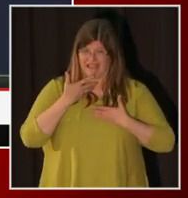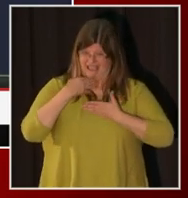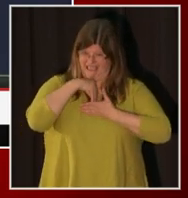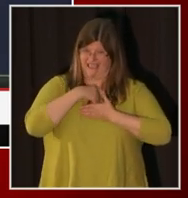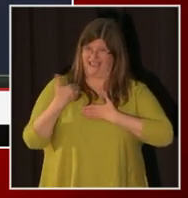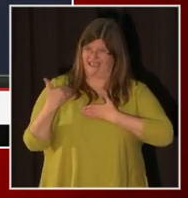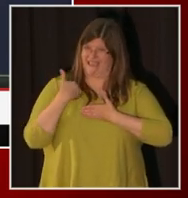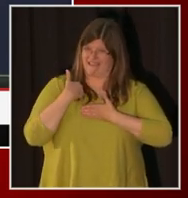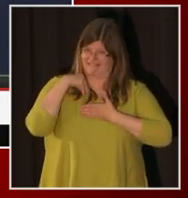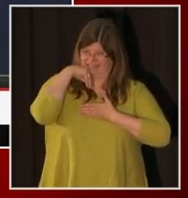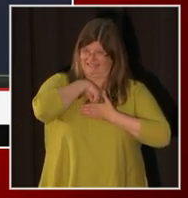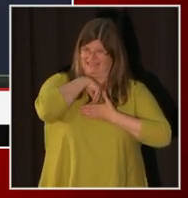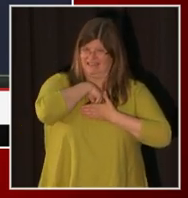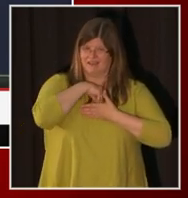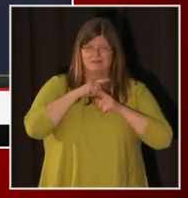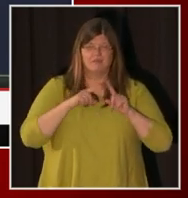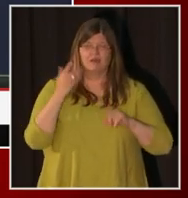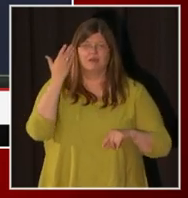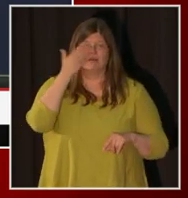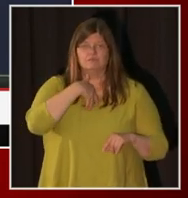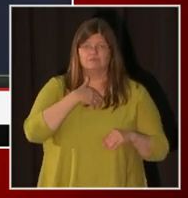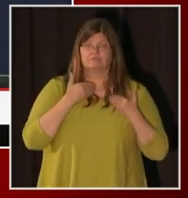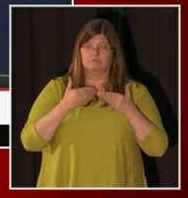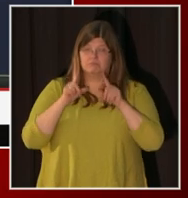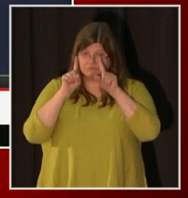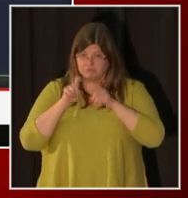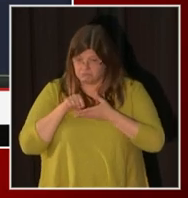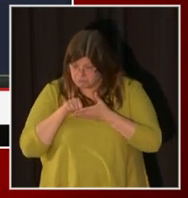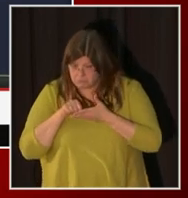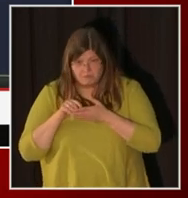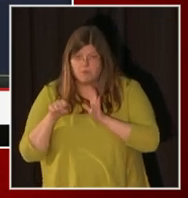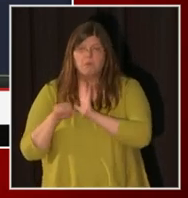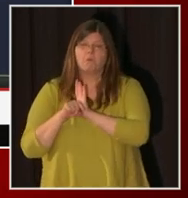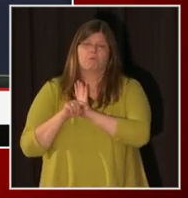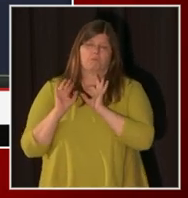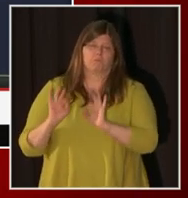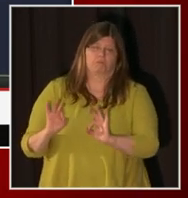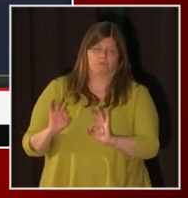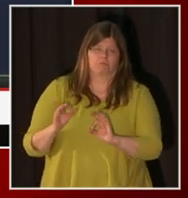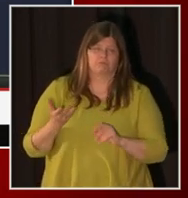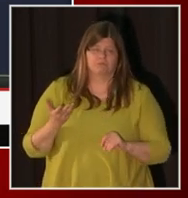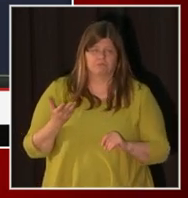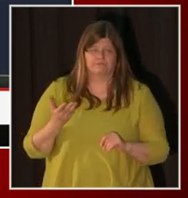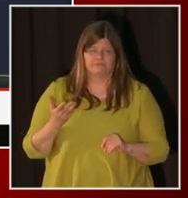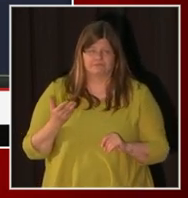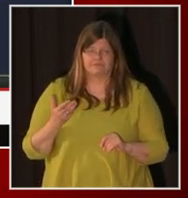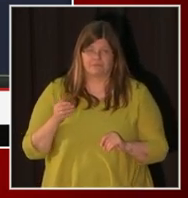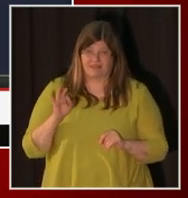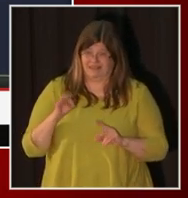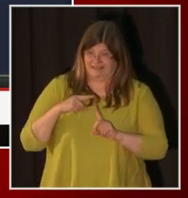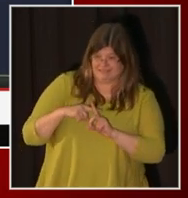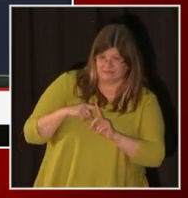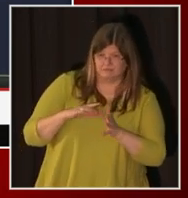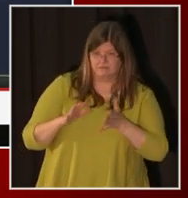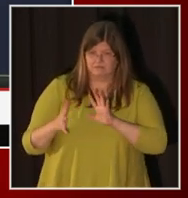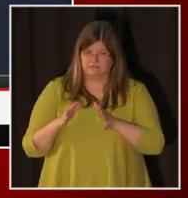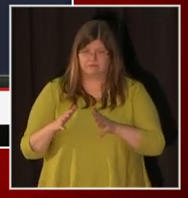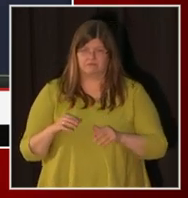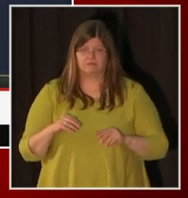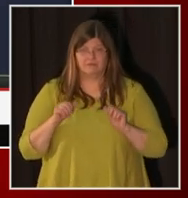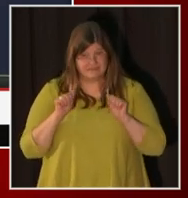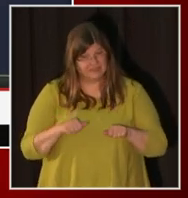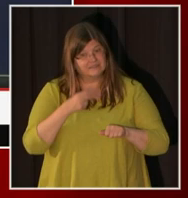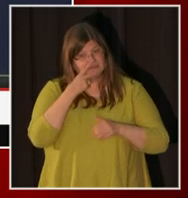positivity rate that we've talked about before can be on the decline. and not necessarily trigger a number